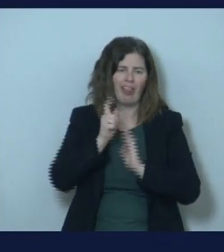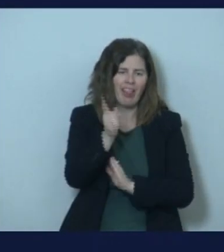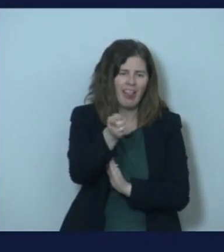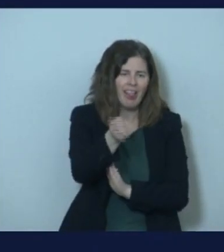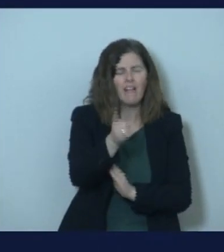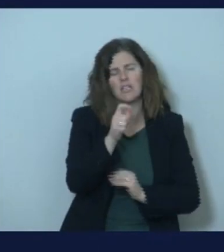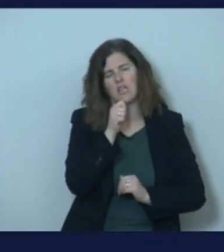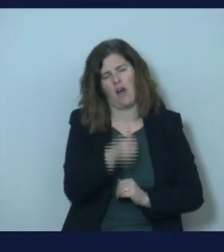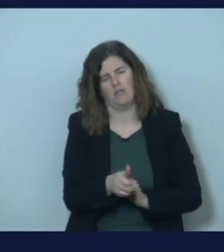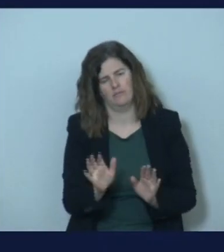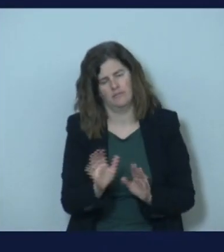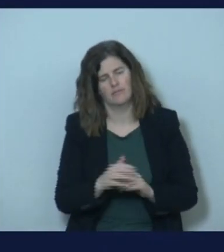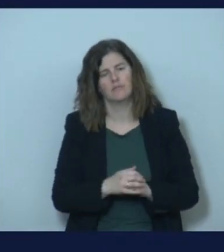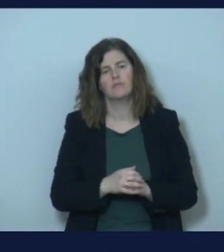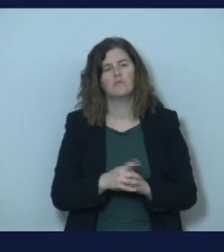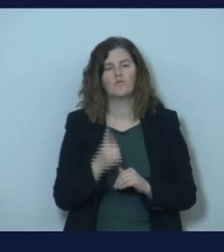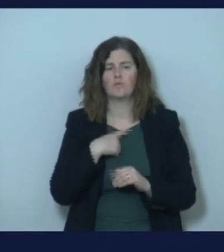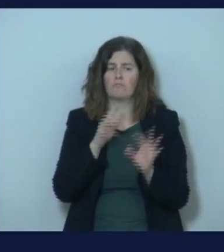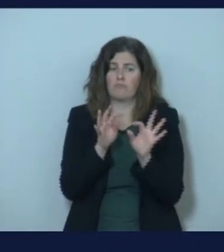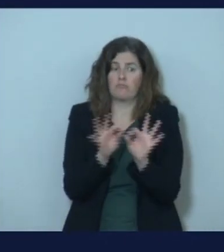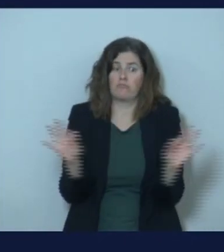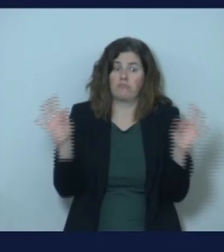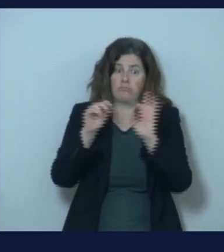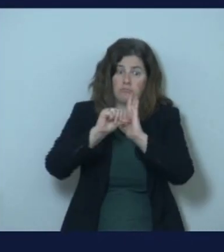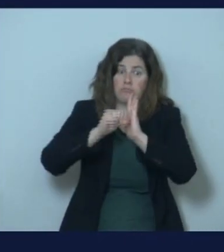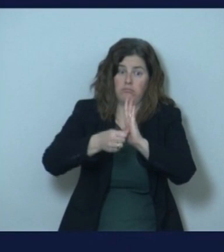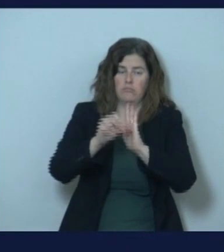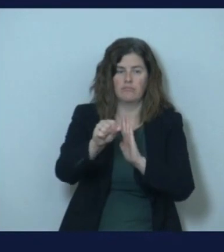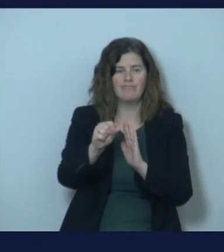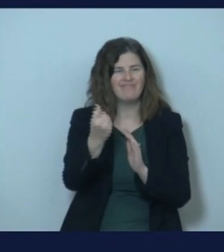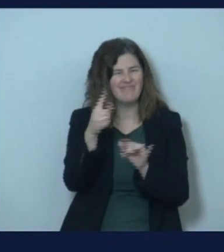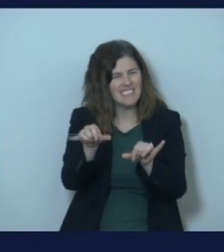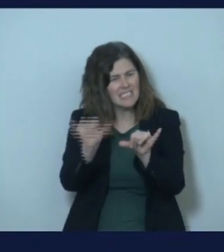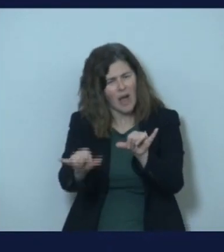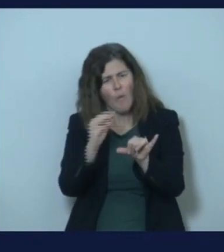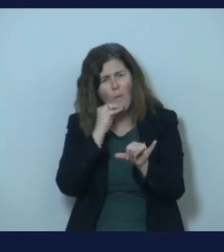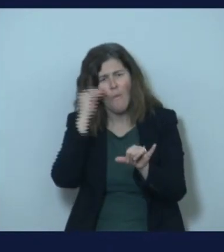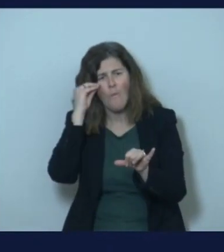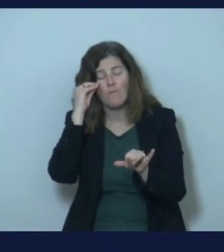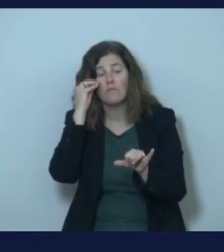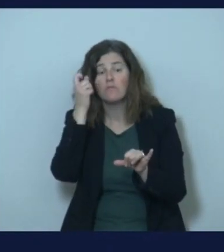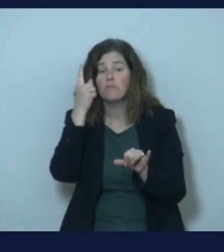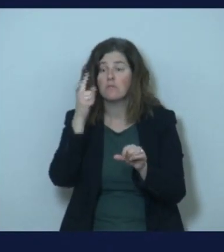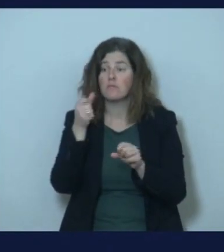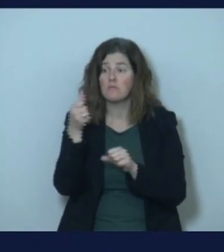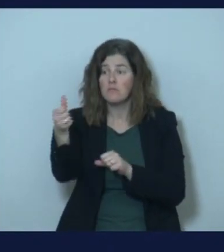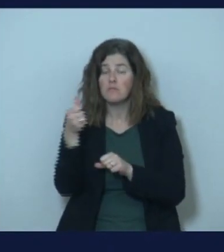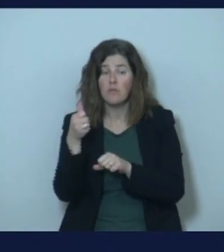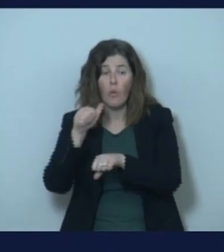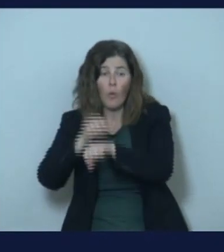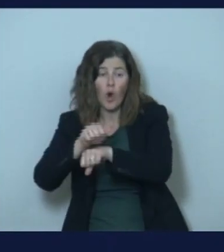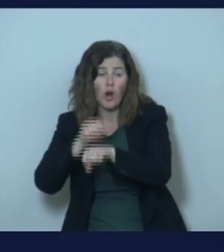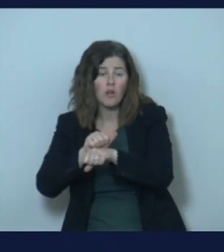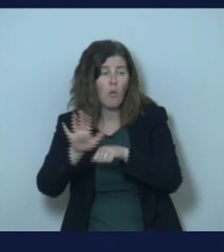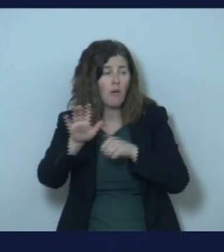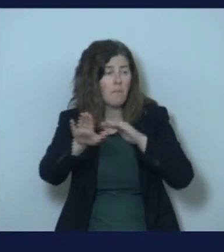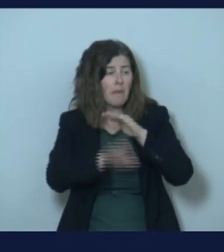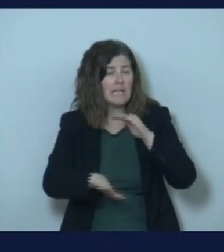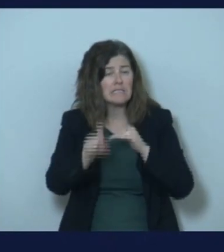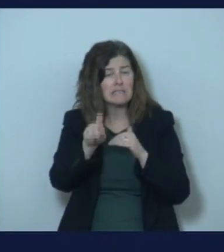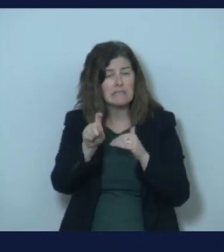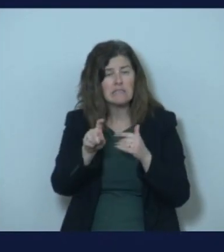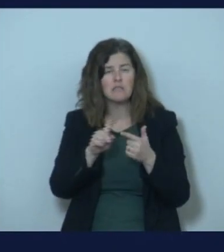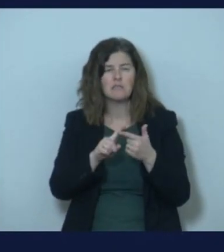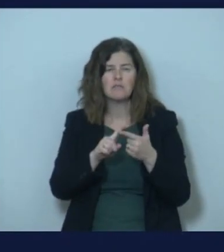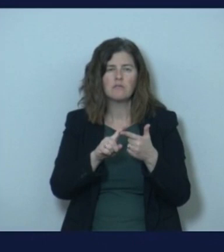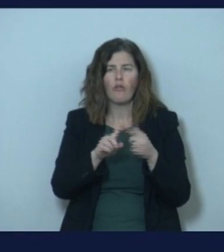intent, but it is really important. Stay home. Except for work, your basic needs, which we've